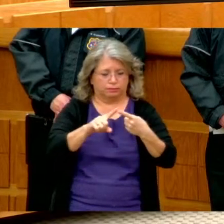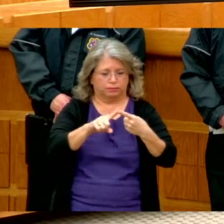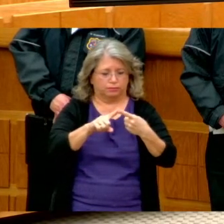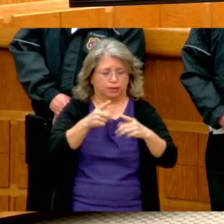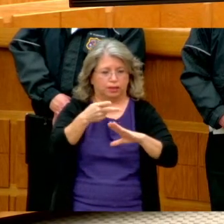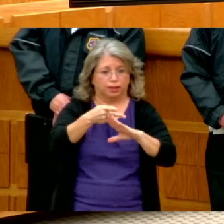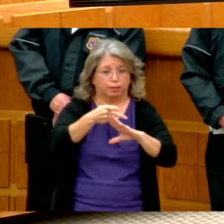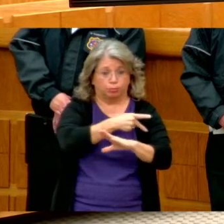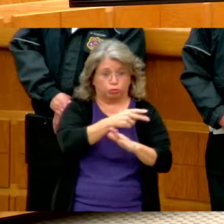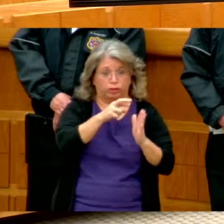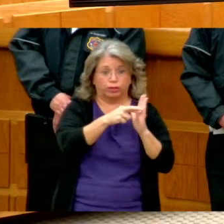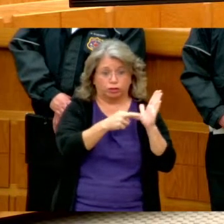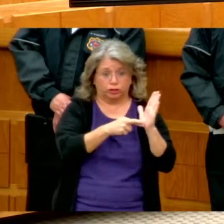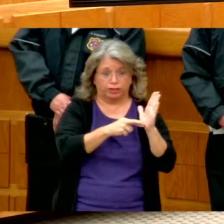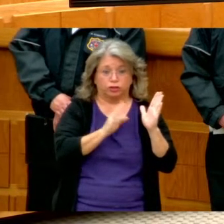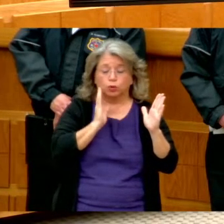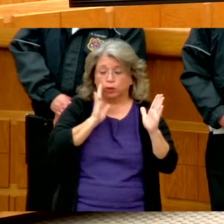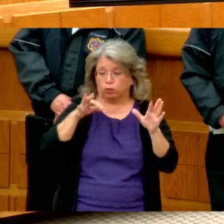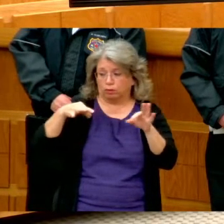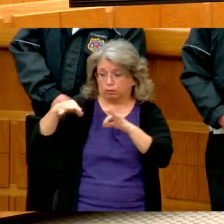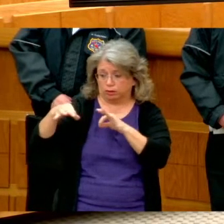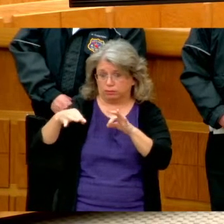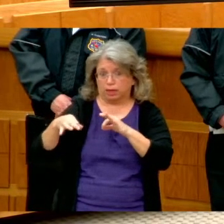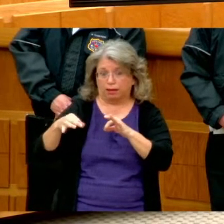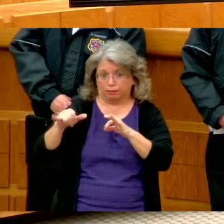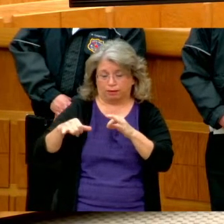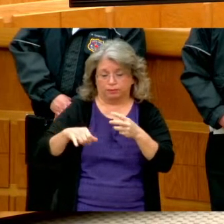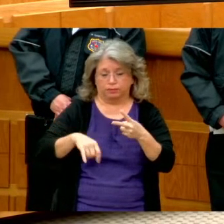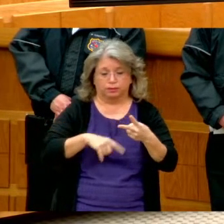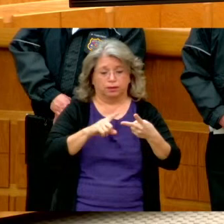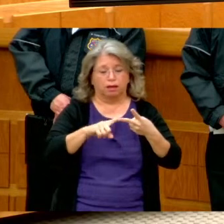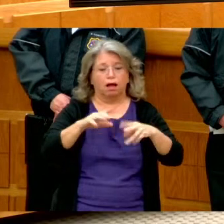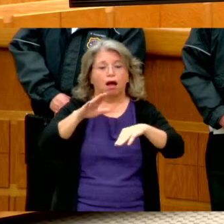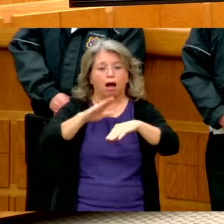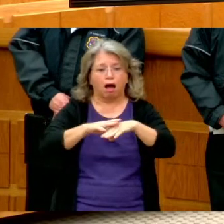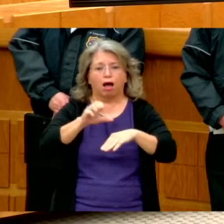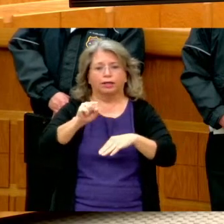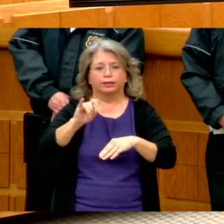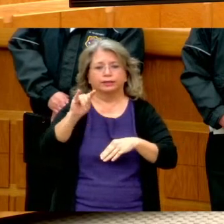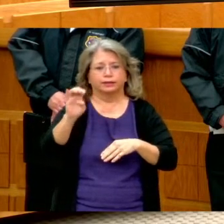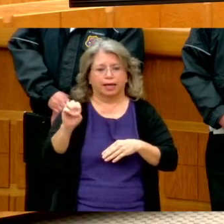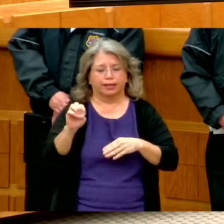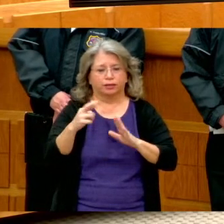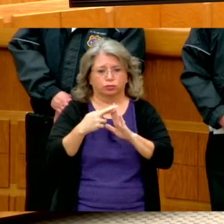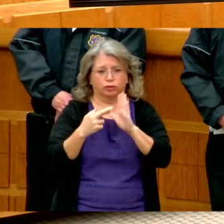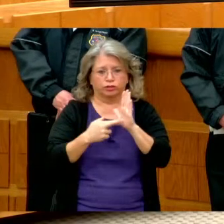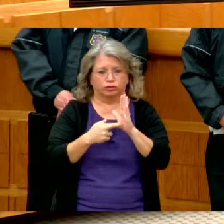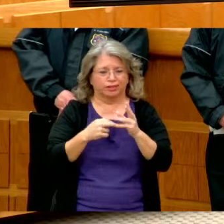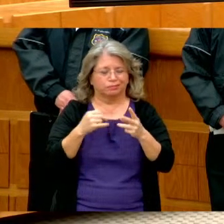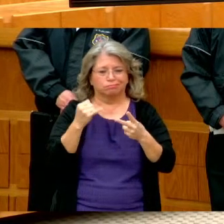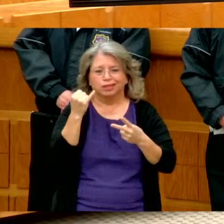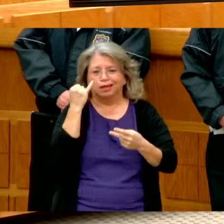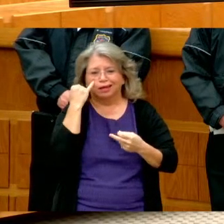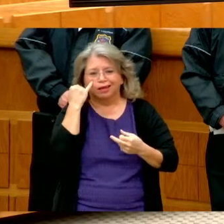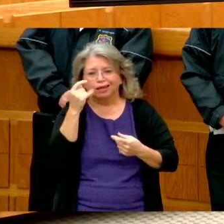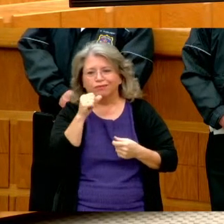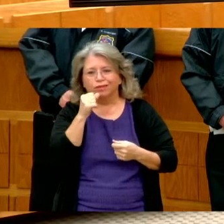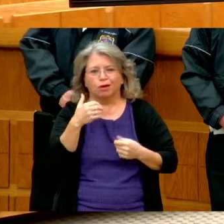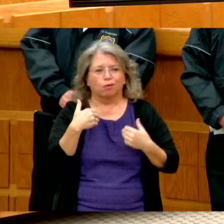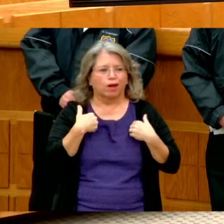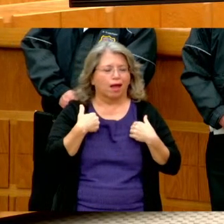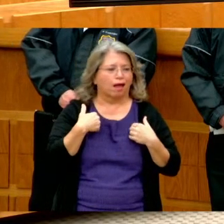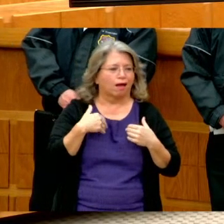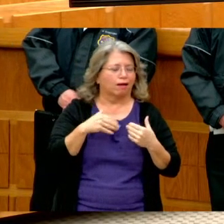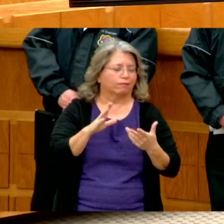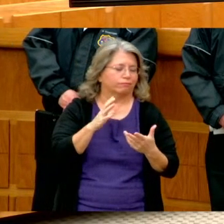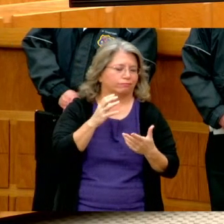Pre-registration, we're going to talk about that in just a moment, and on-site registration. If you do not have a computer, a laptop, an